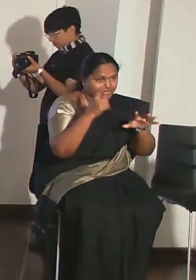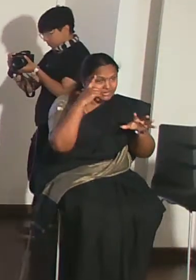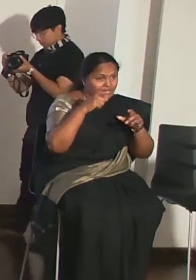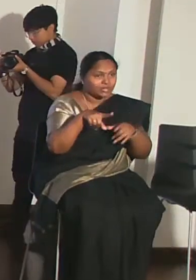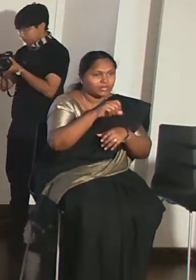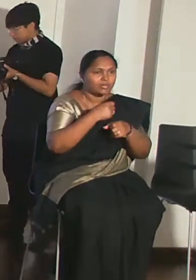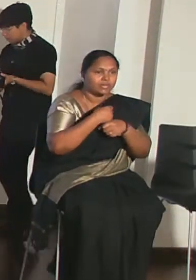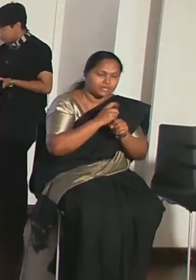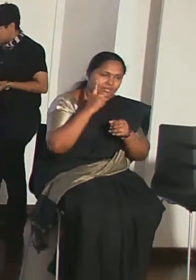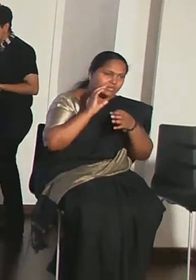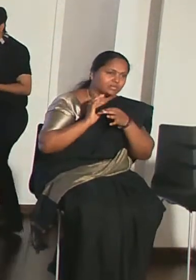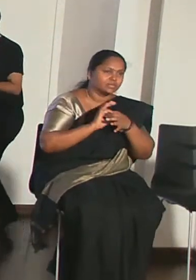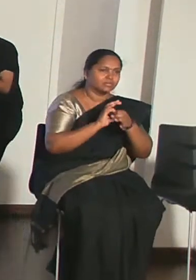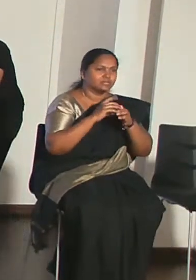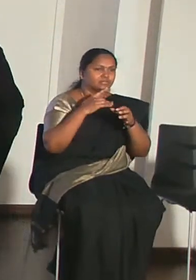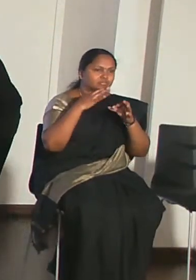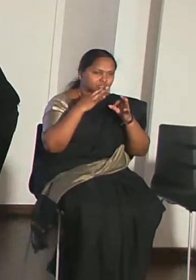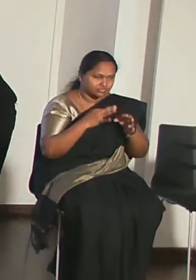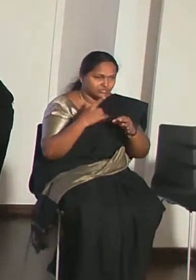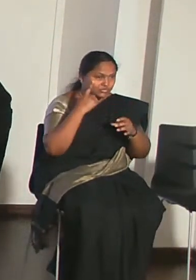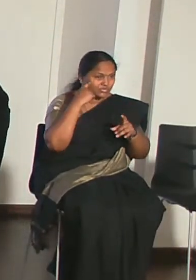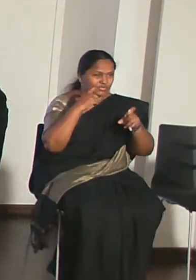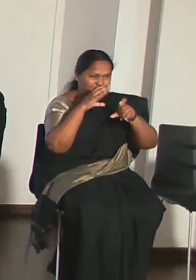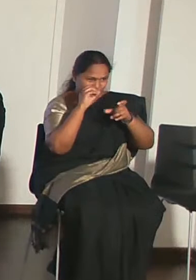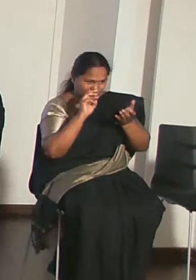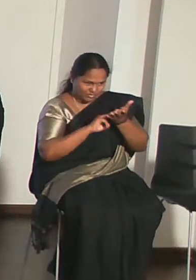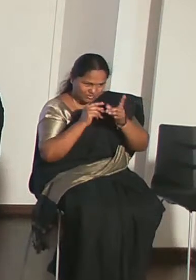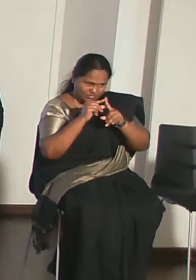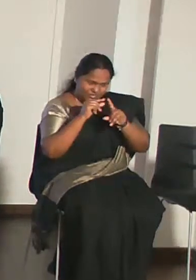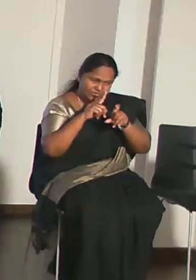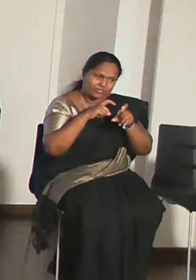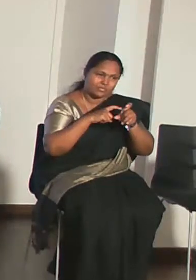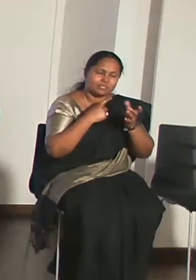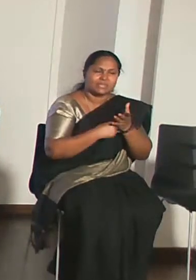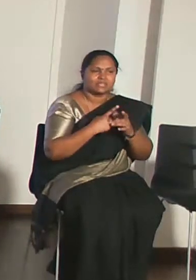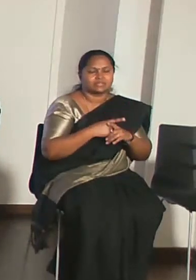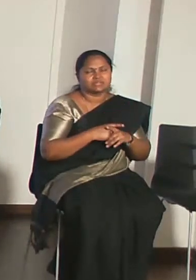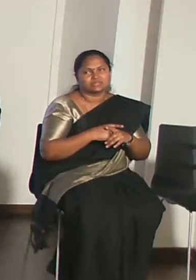we engaged with, and exhibition histories, complexes,